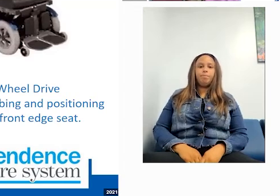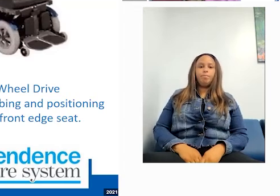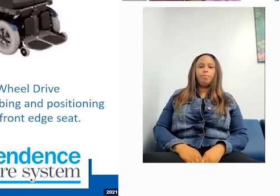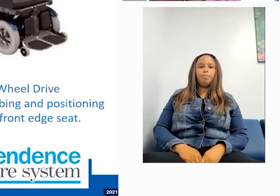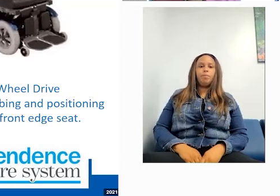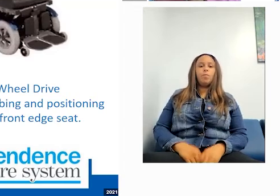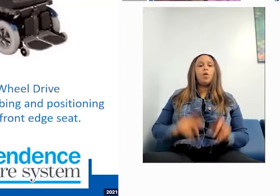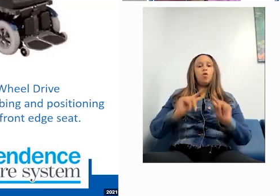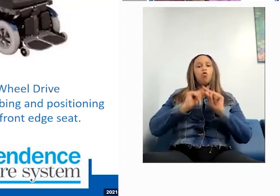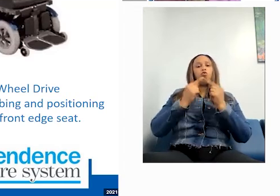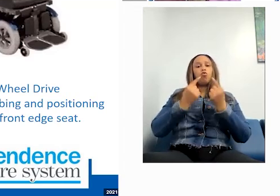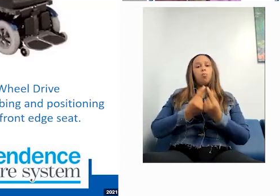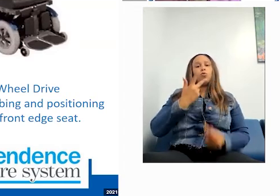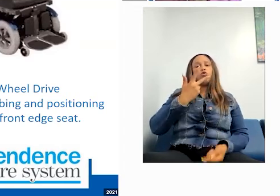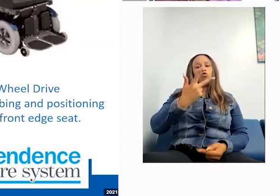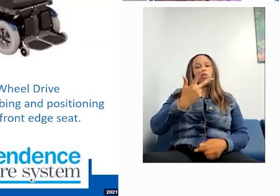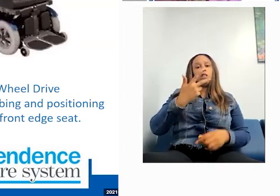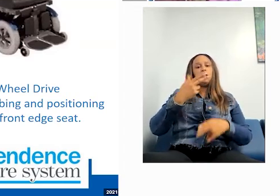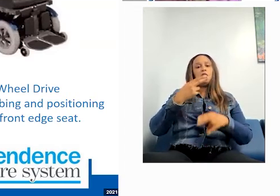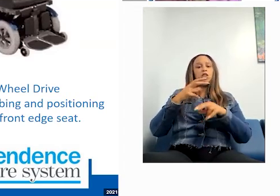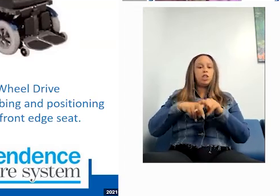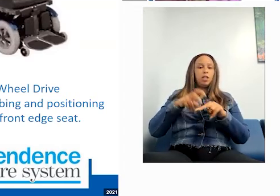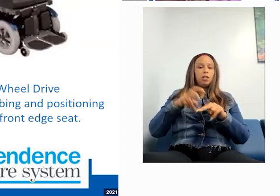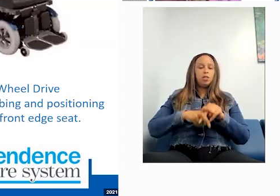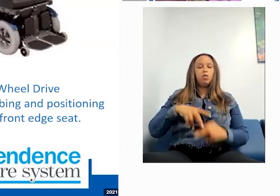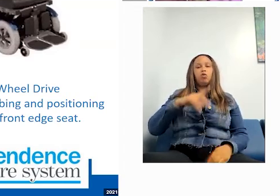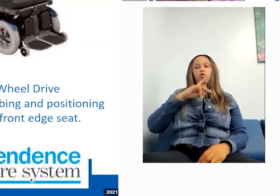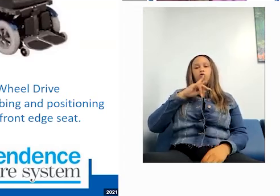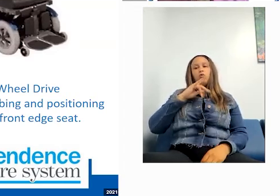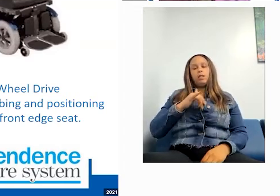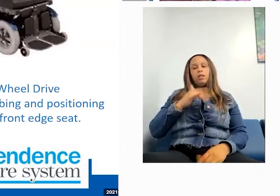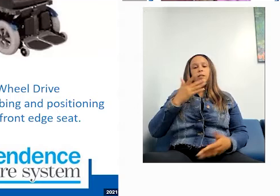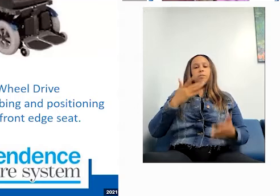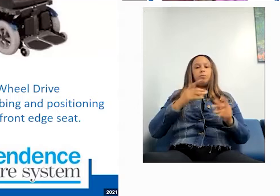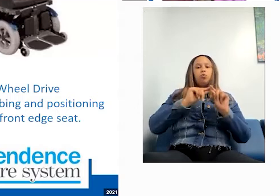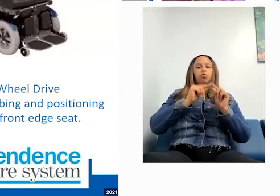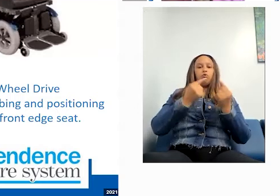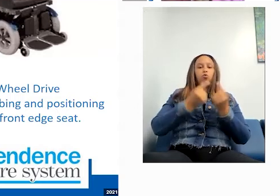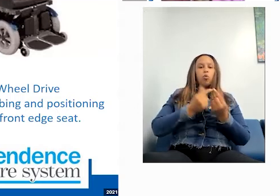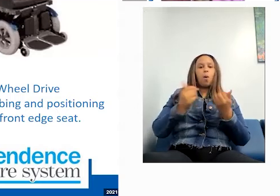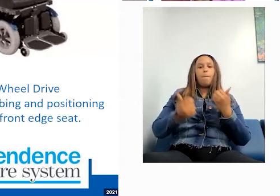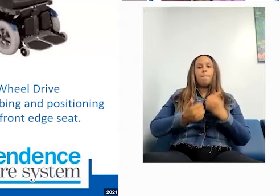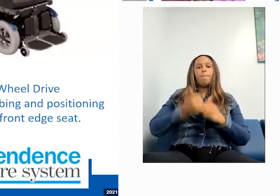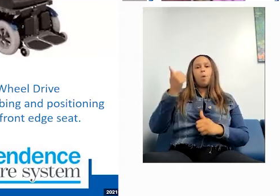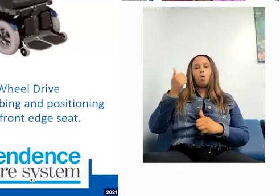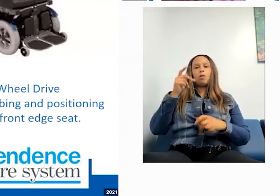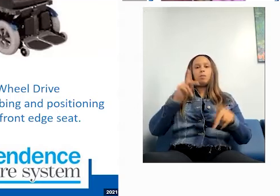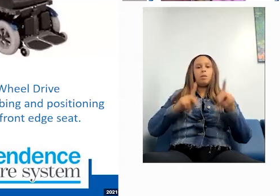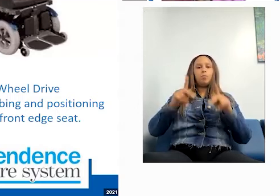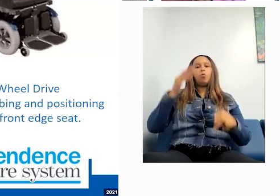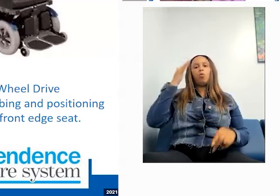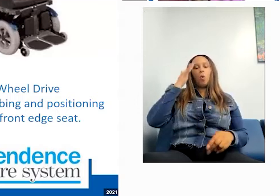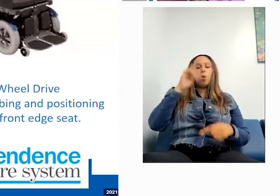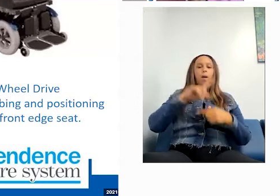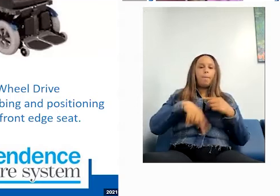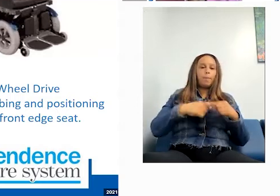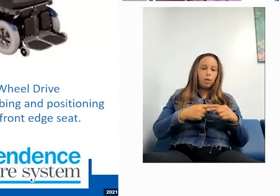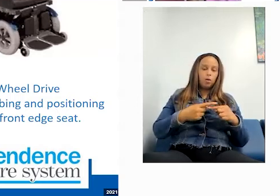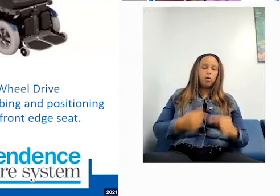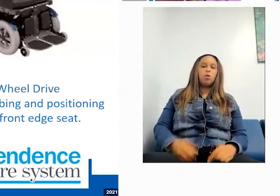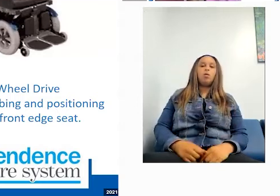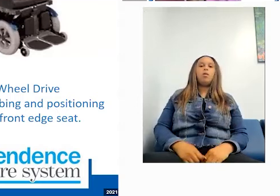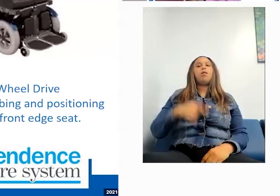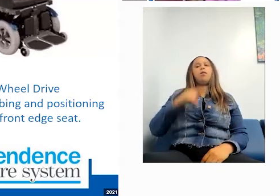Group 3 chairs are probably the group that most folks on this call are familiar with. And they are